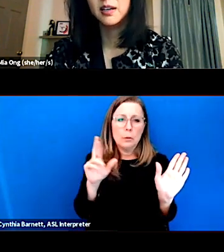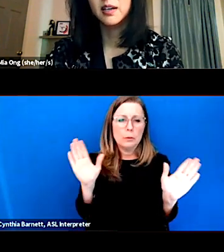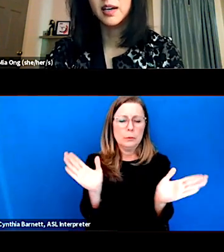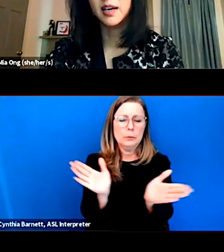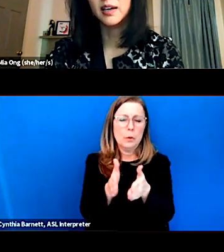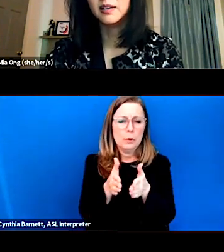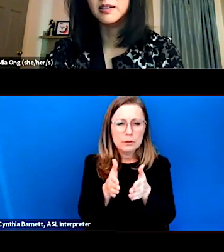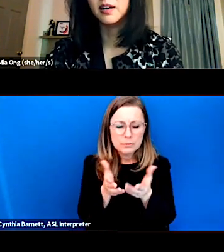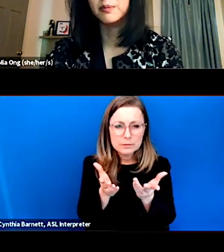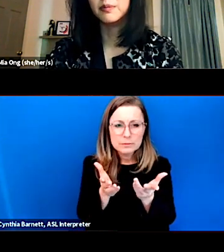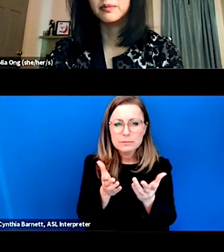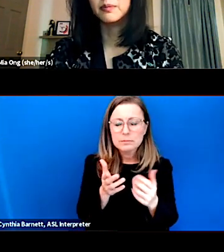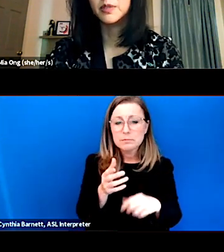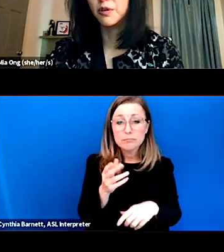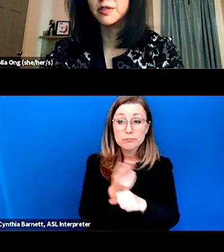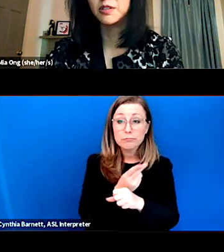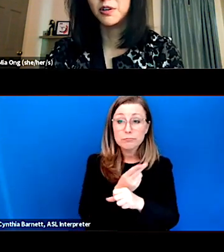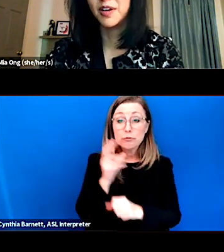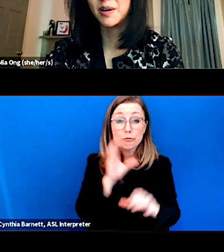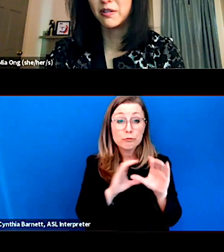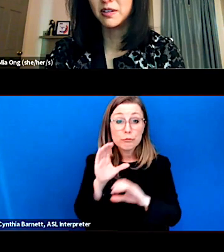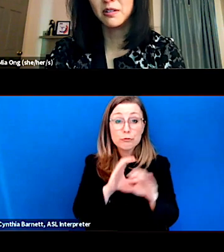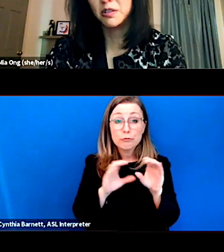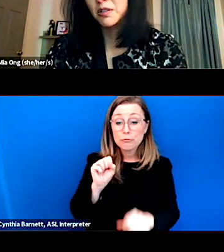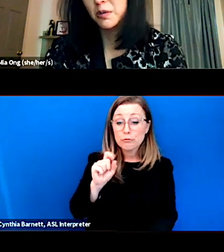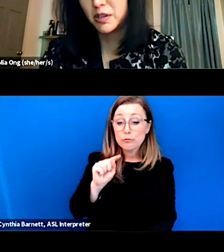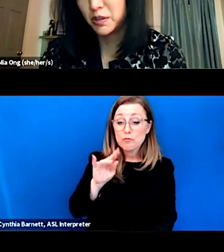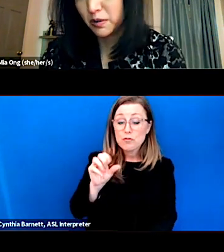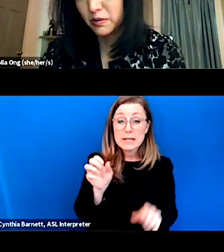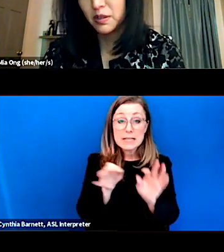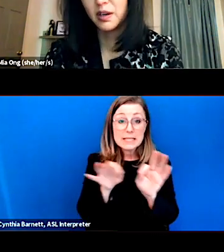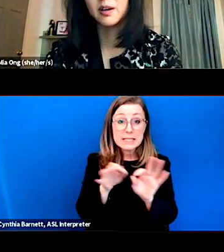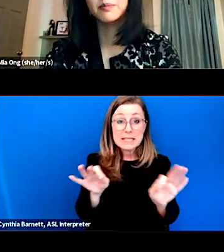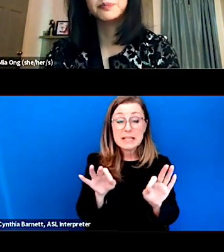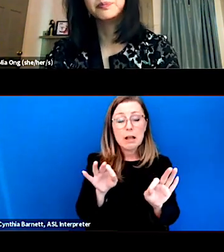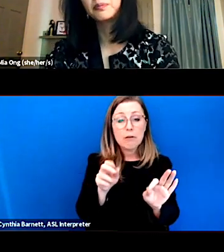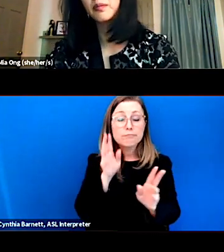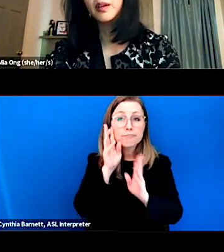today, and show this to your librarian, or you can do it on your own.